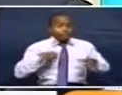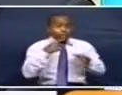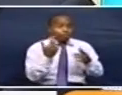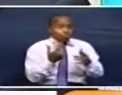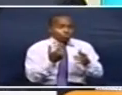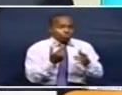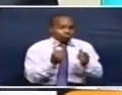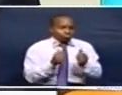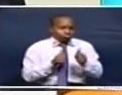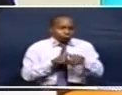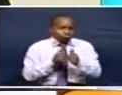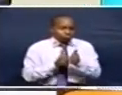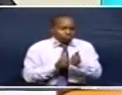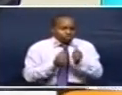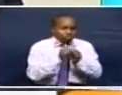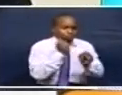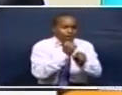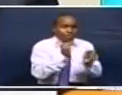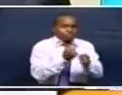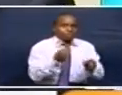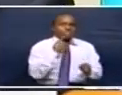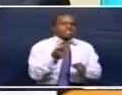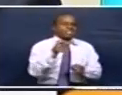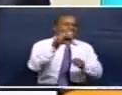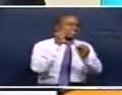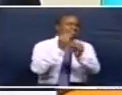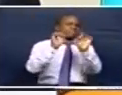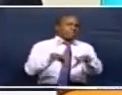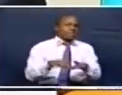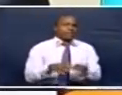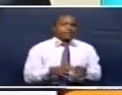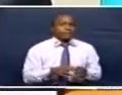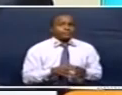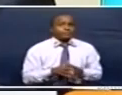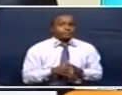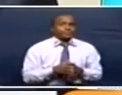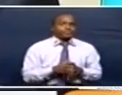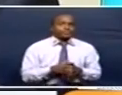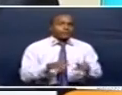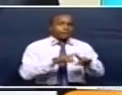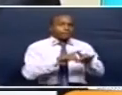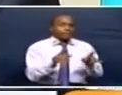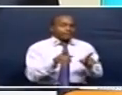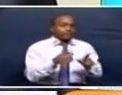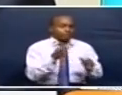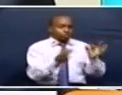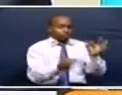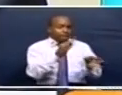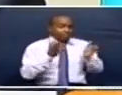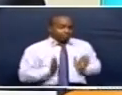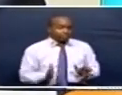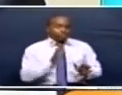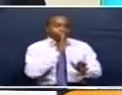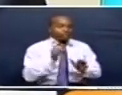say, hakuna kitu nafanya, hiyo ni PR, hiyo ni, you know it is. Yeah. But you judge somebody by the fruits of their